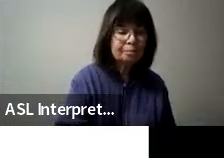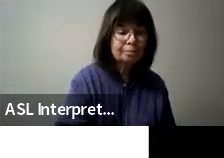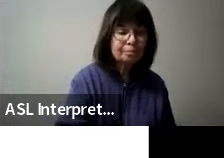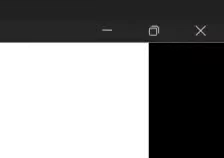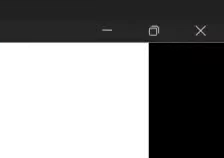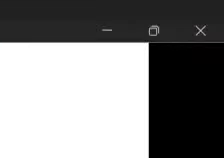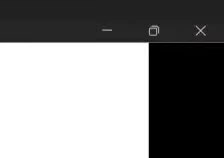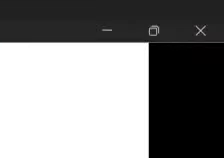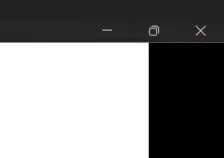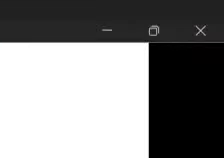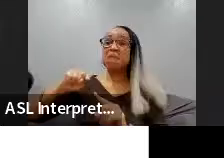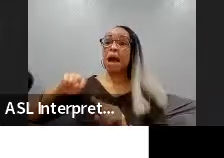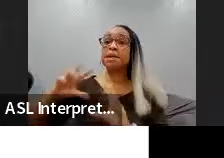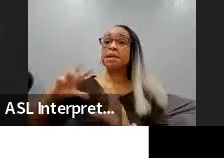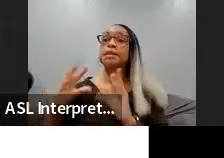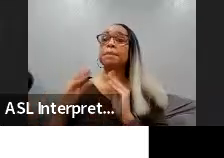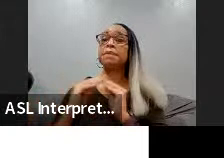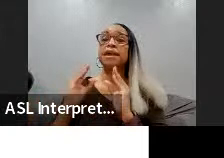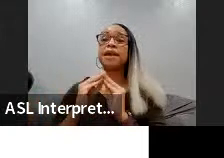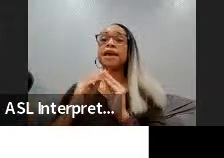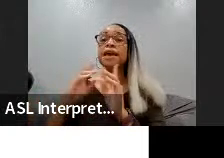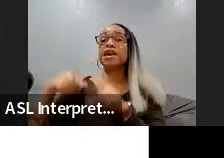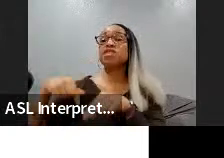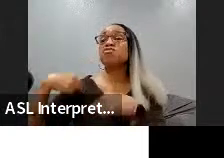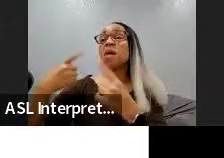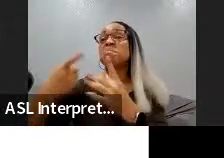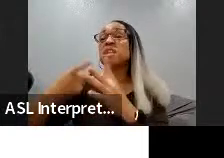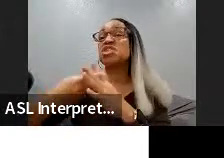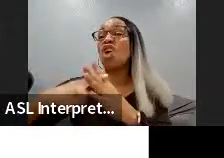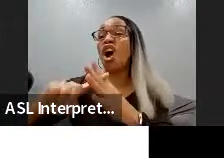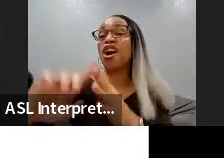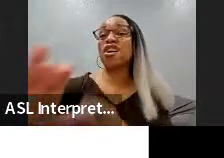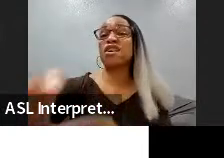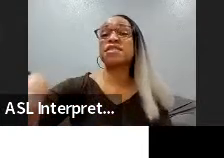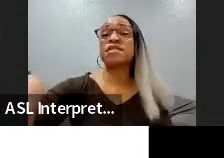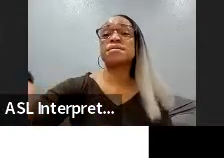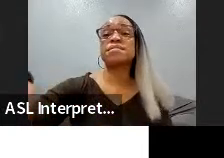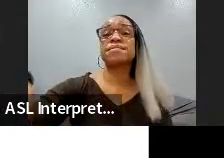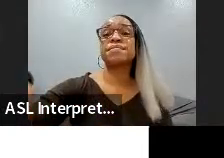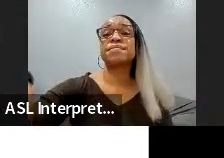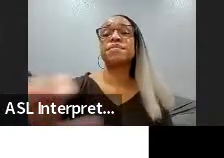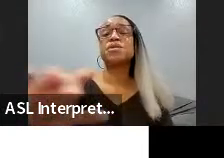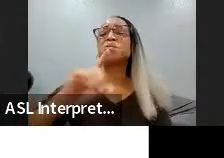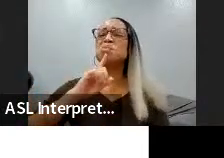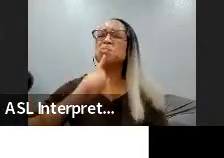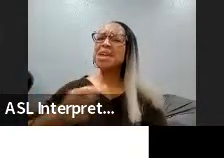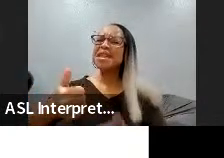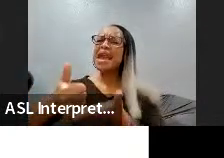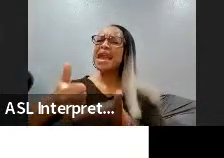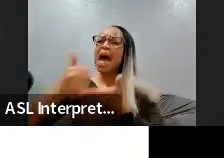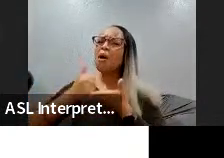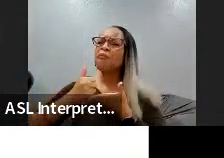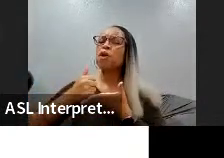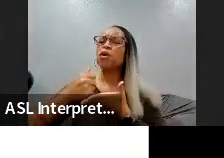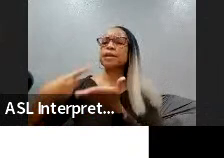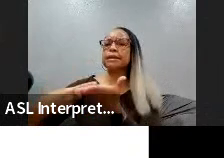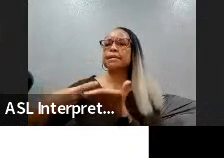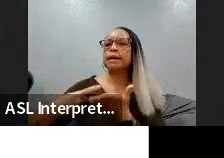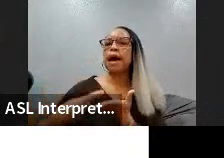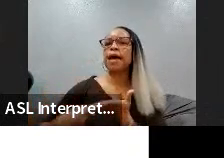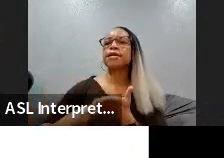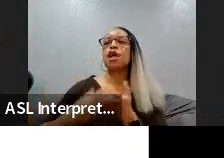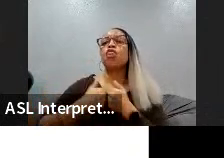meetings from the beginning, and I think it has been very helpful to highlight, especially some of the most highly